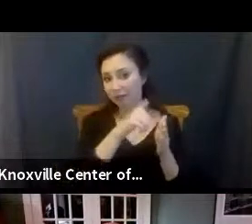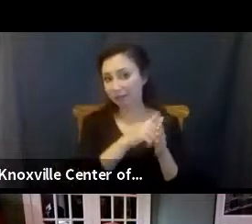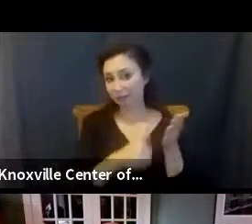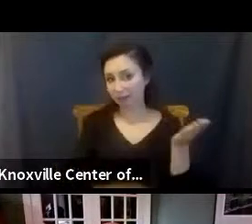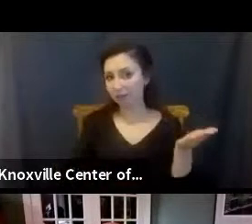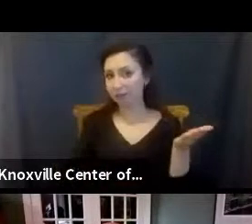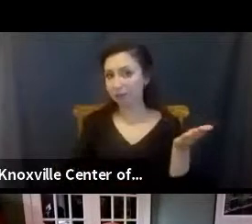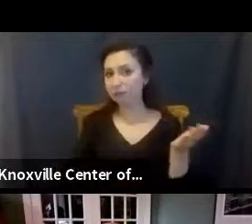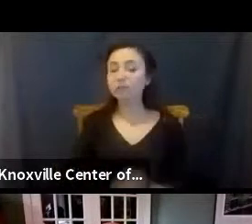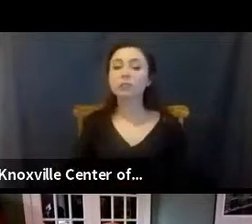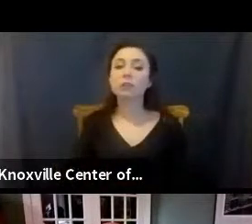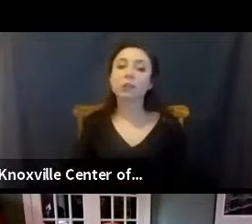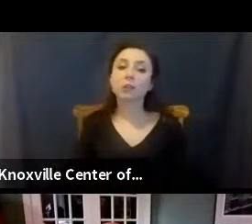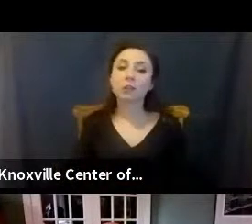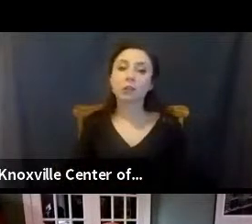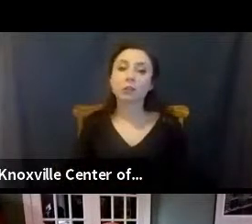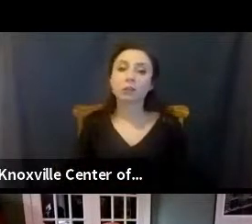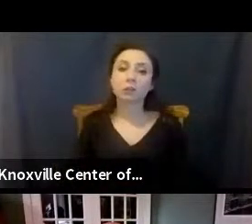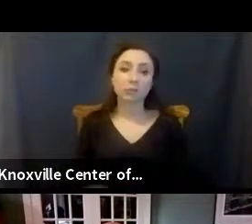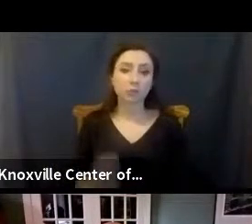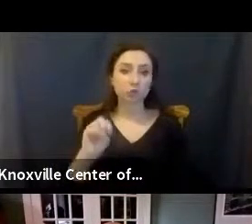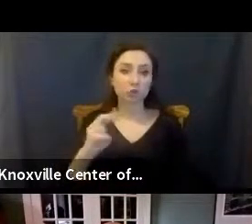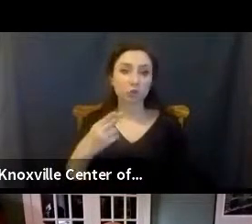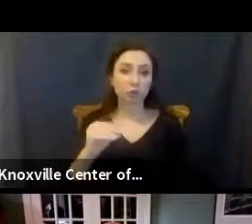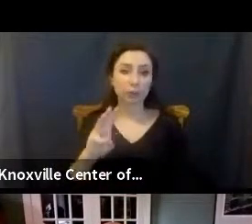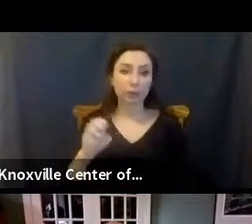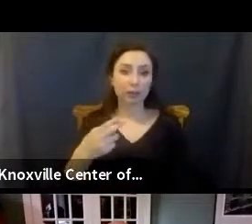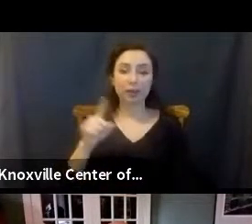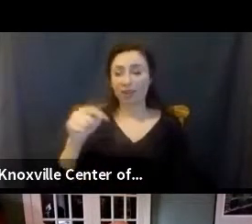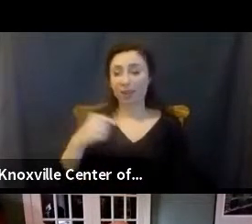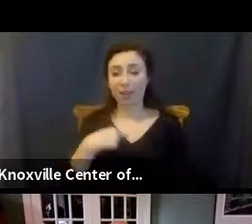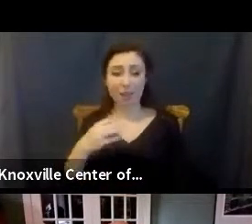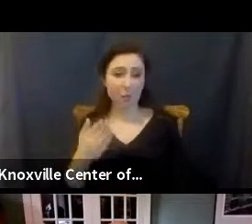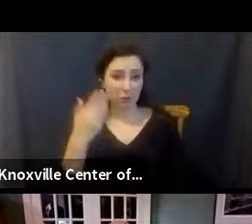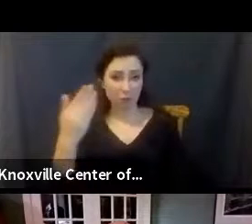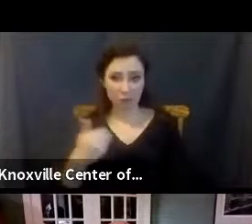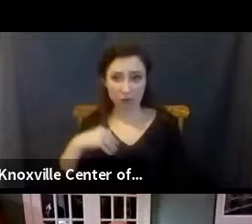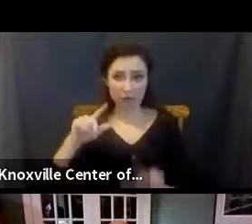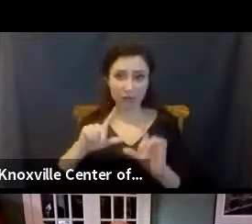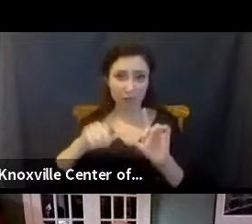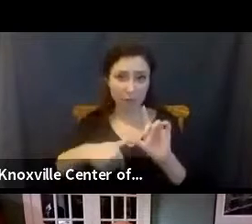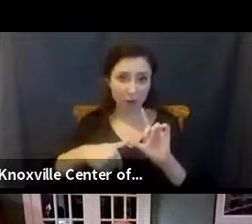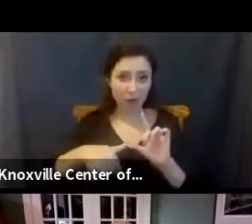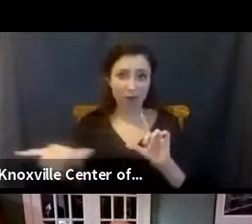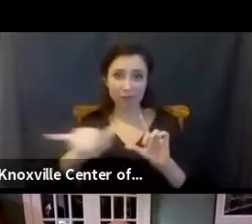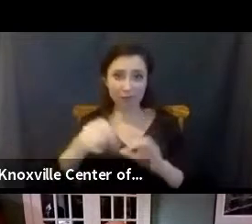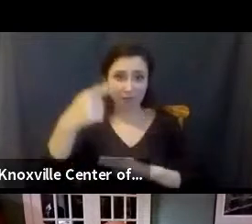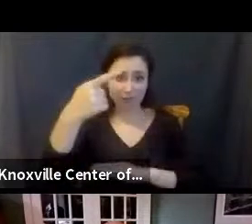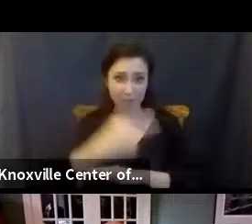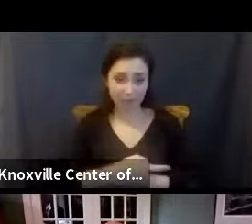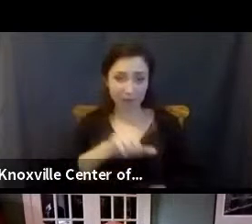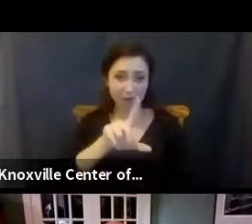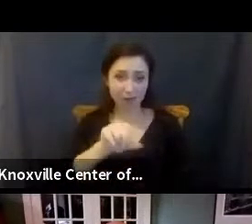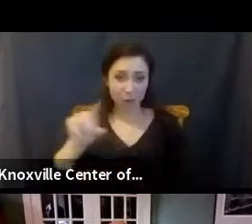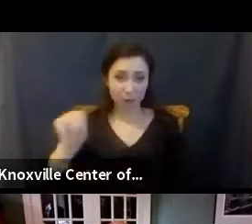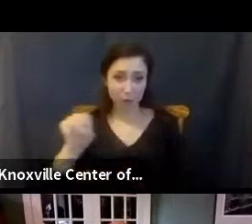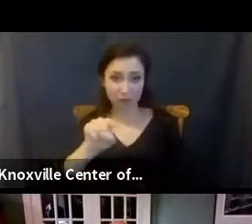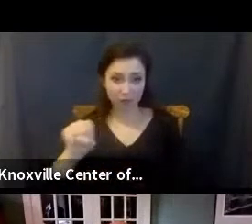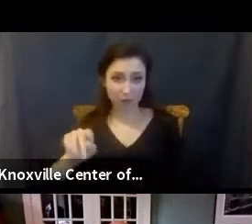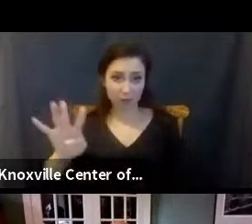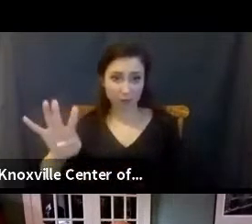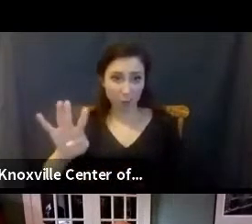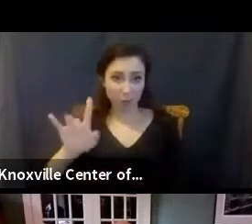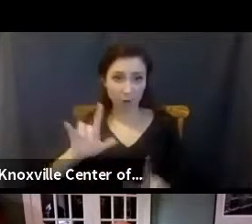us. All I was proposing was to have it expire on the same day that